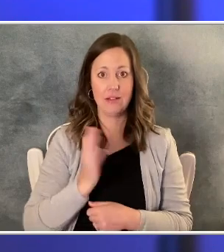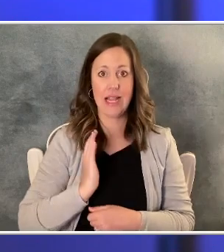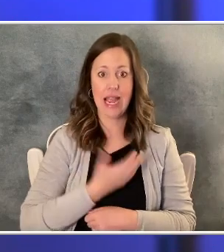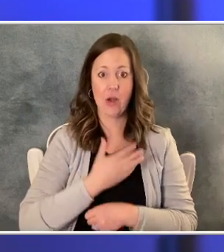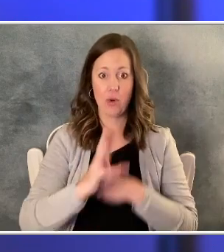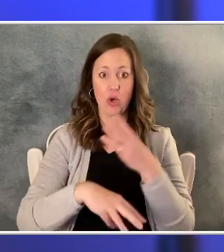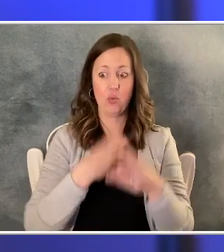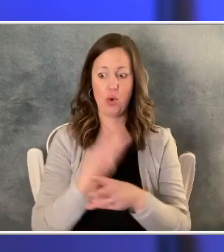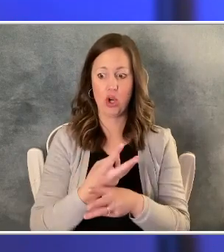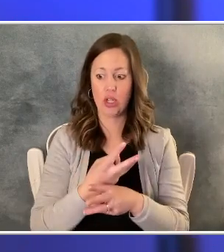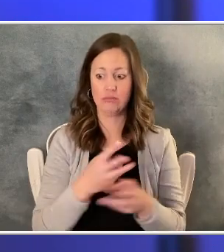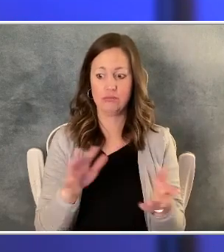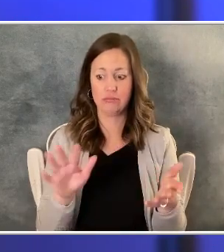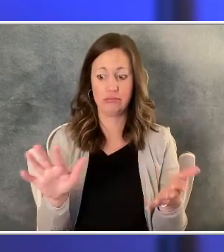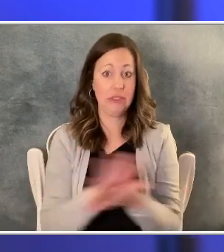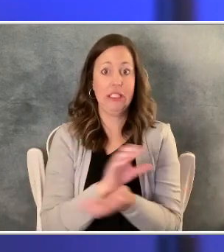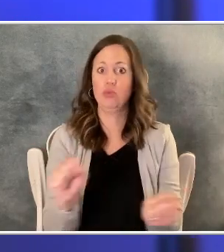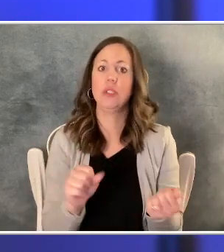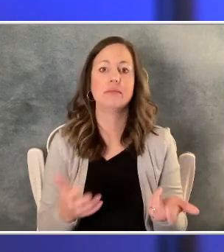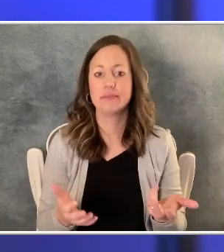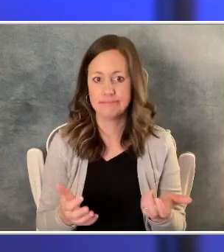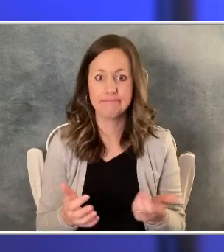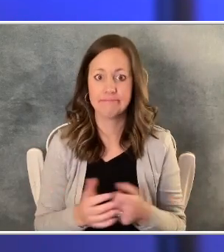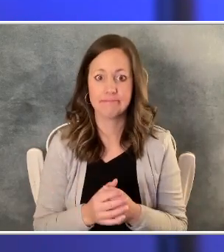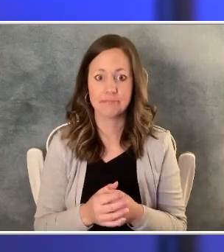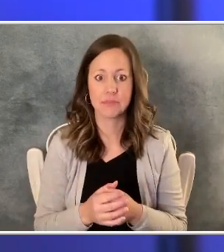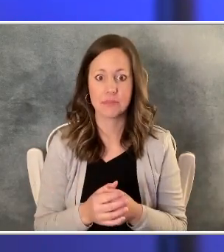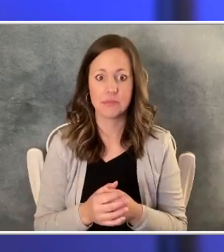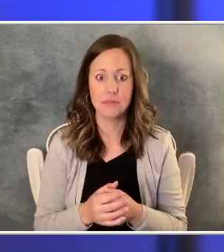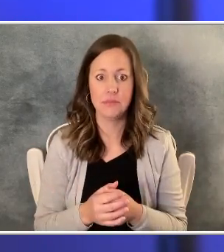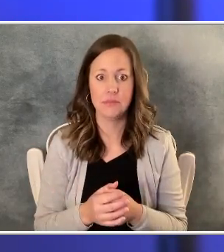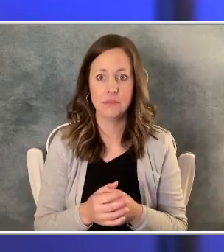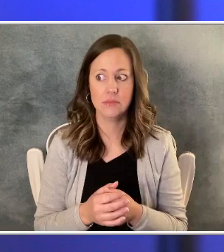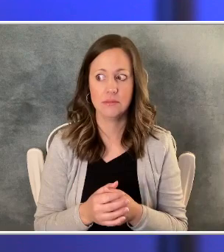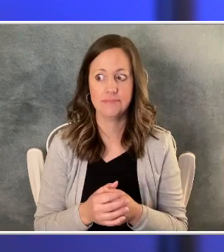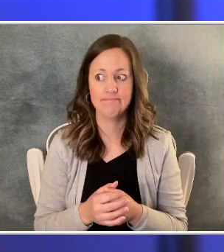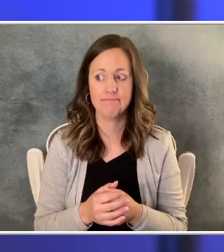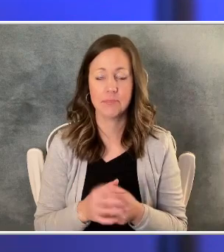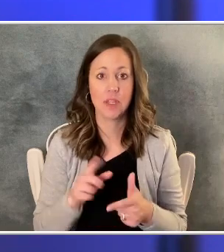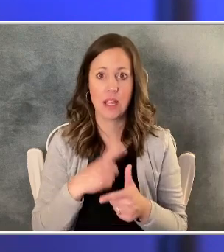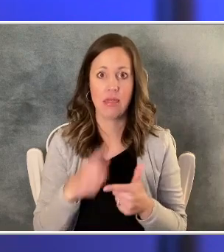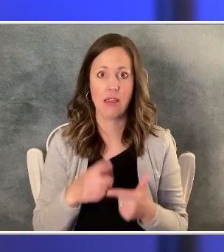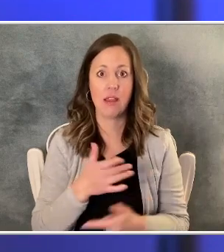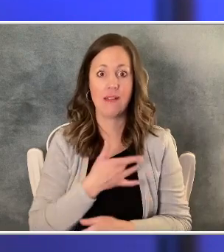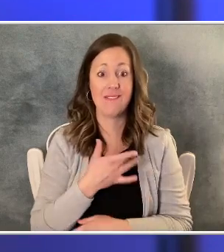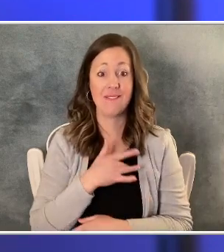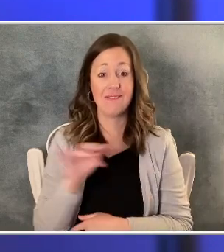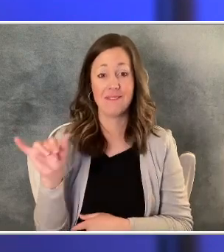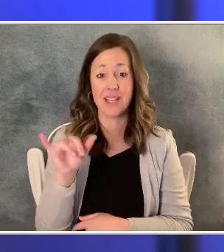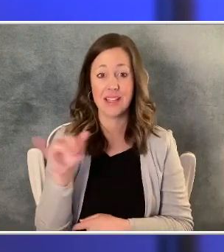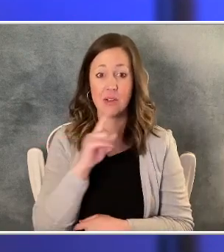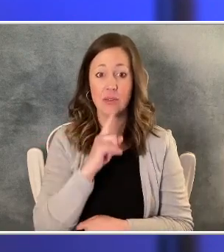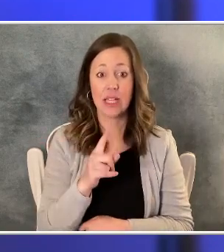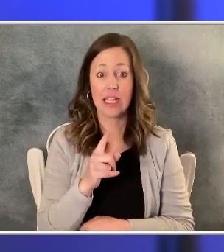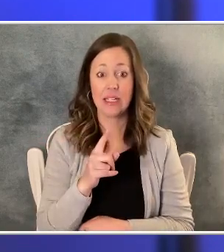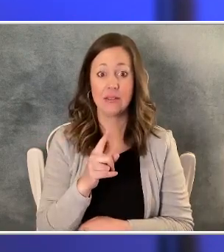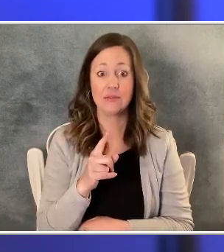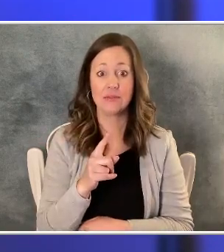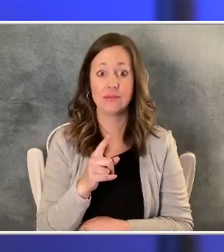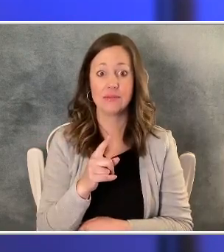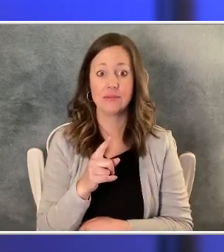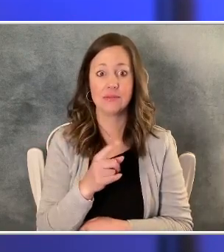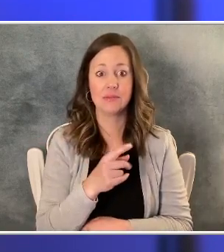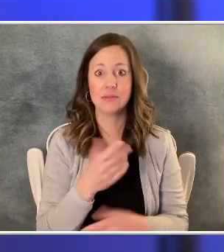us. And then, you know, it just felt like we kept getting, you know, news of surgery, news